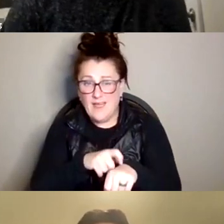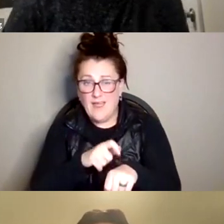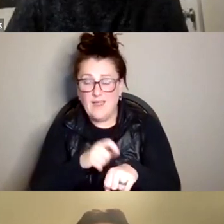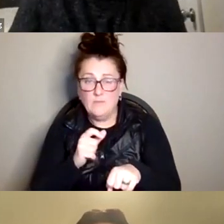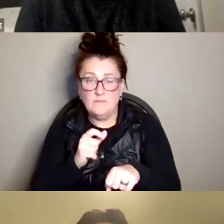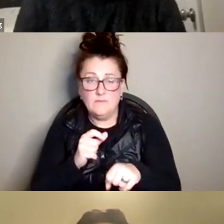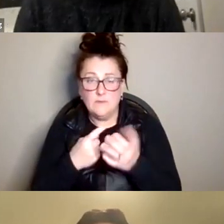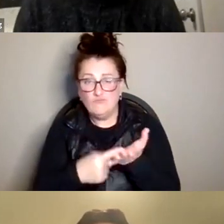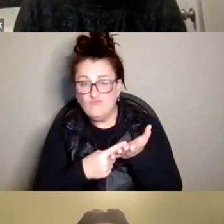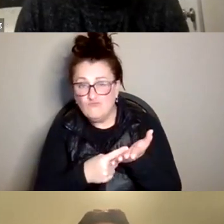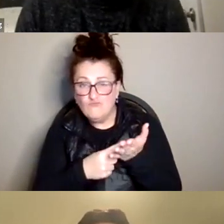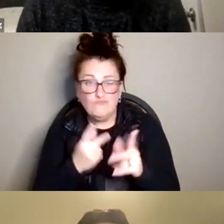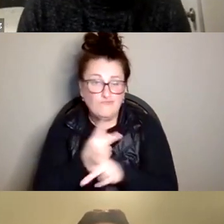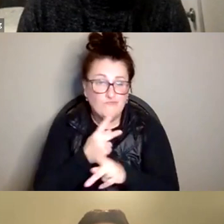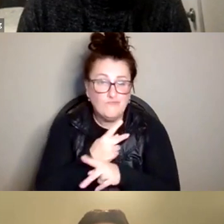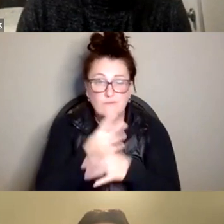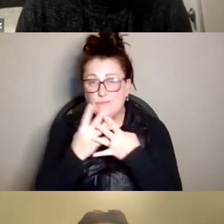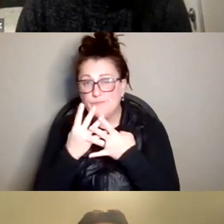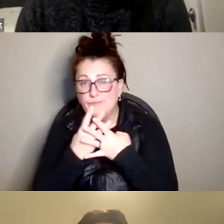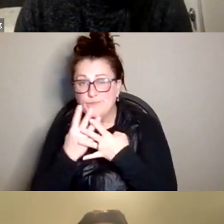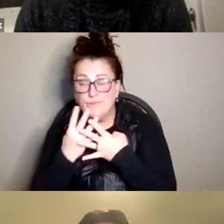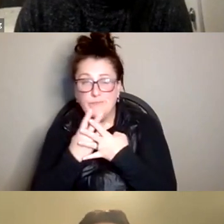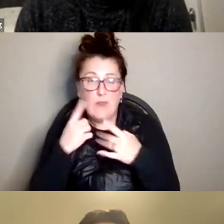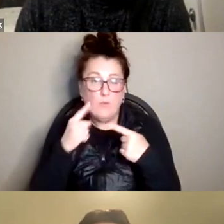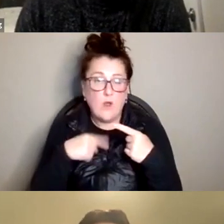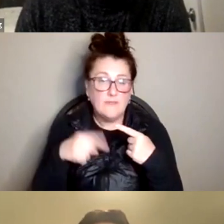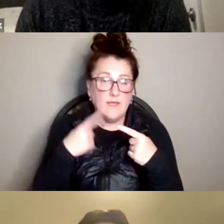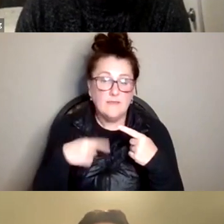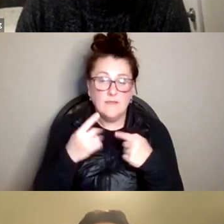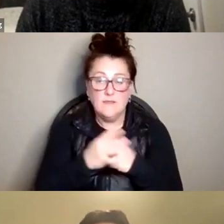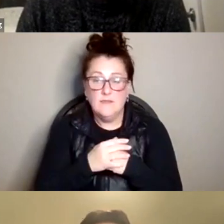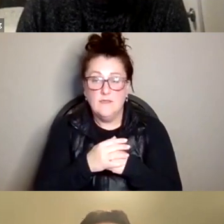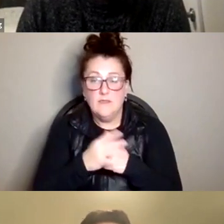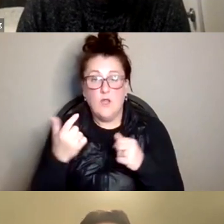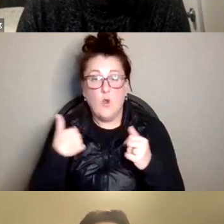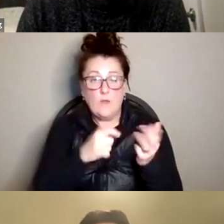intent to do a little processing. So we've taken good notes.